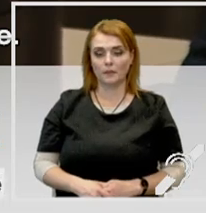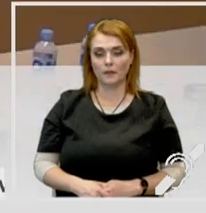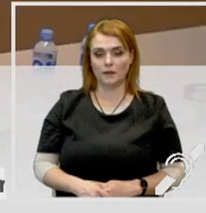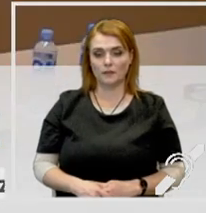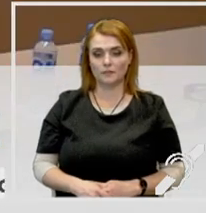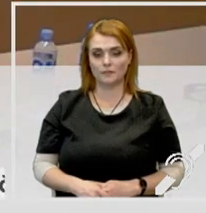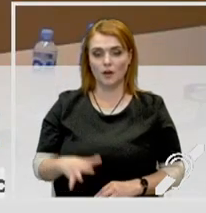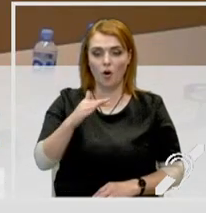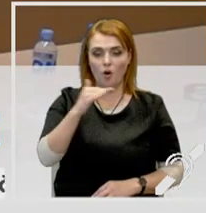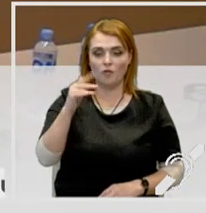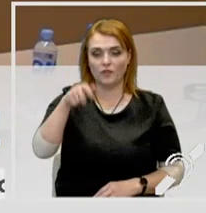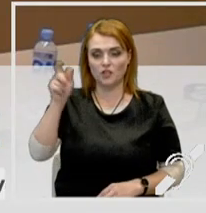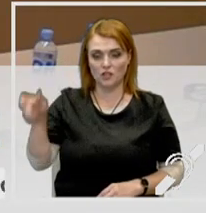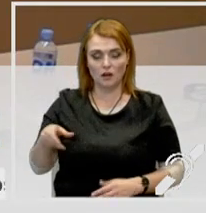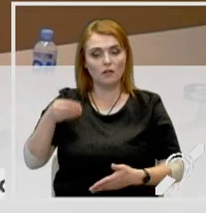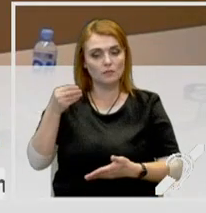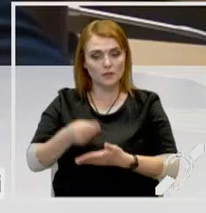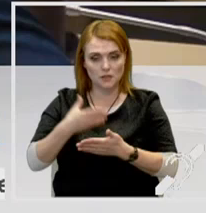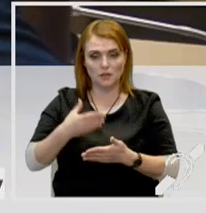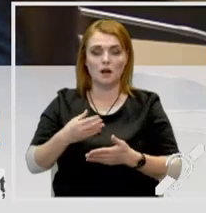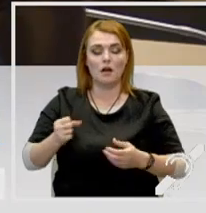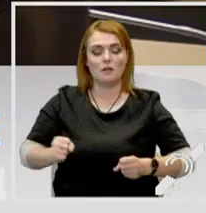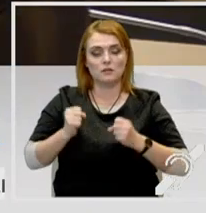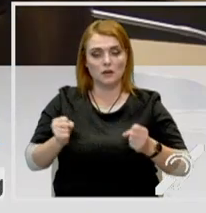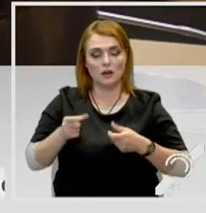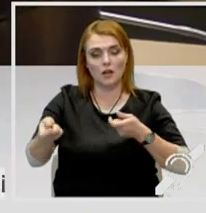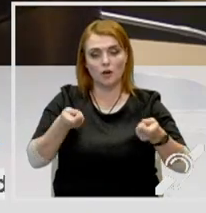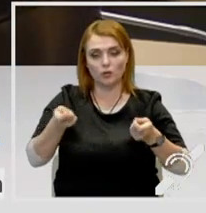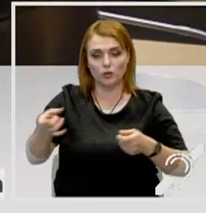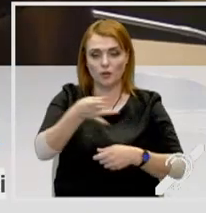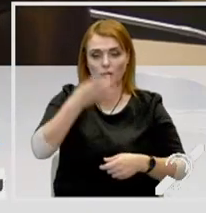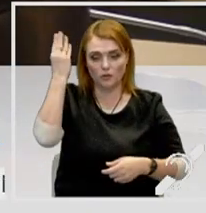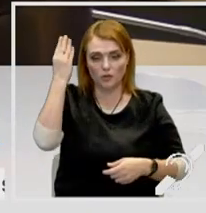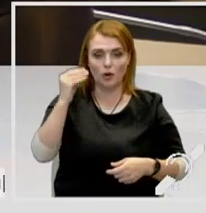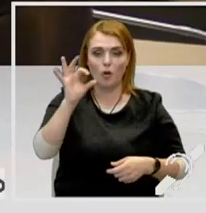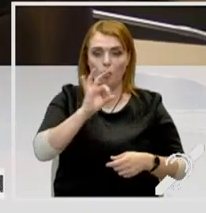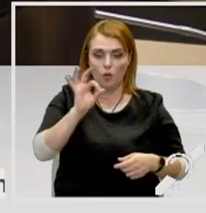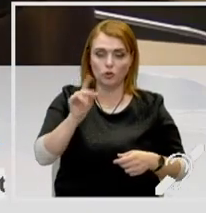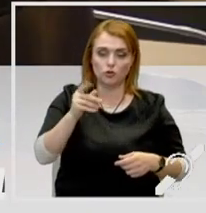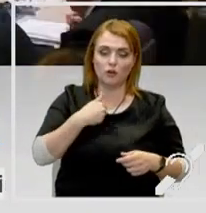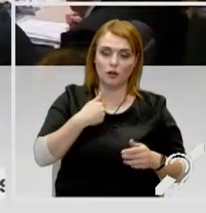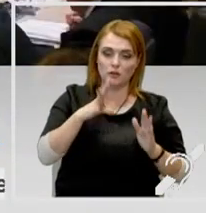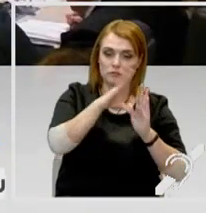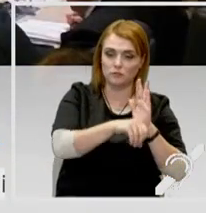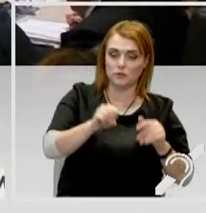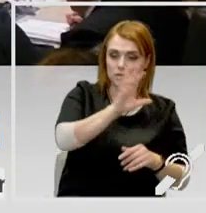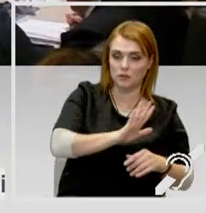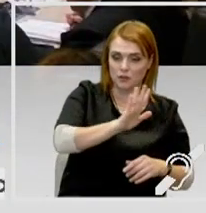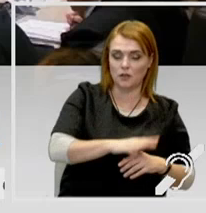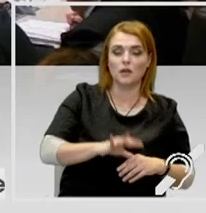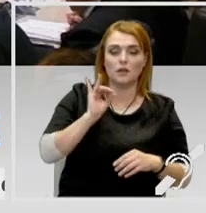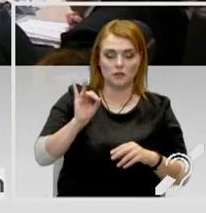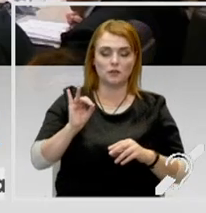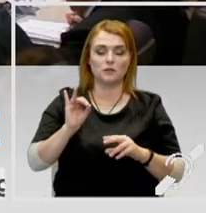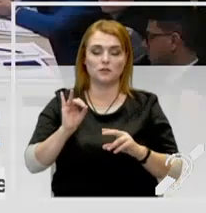remarkable. Oficialii au apreciat eforturile Republicii Moldova privind aderarea la UE și au reiterat sprijinul pentru